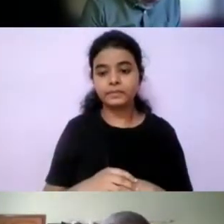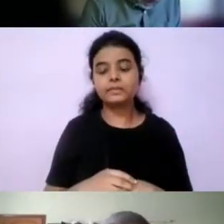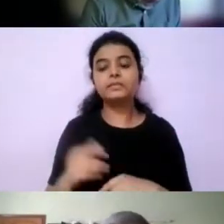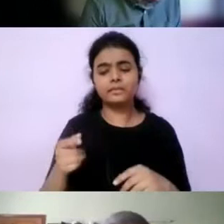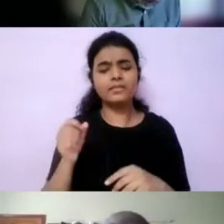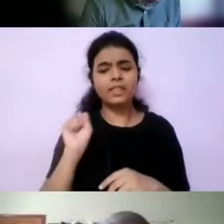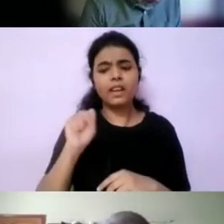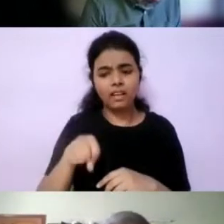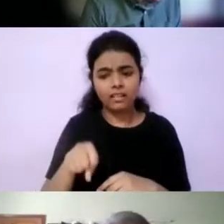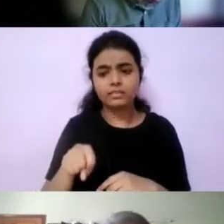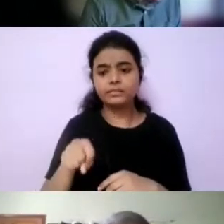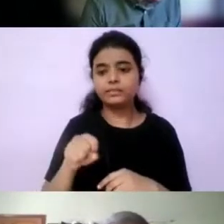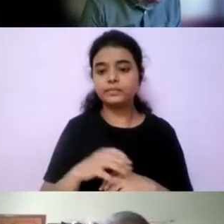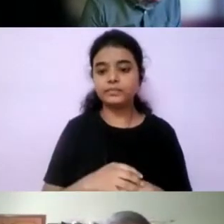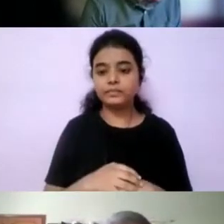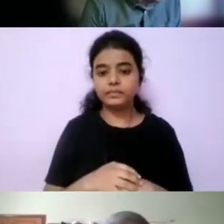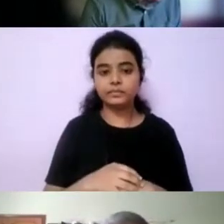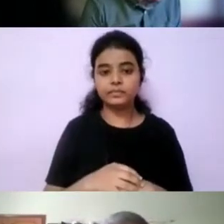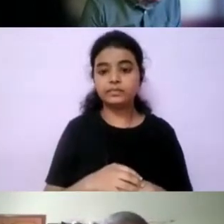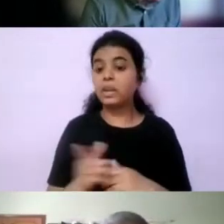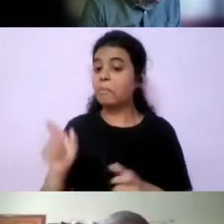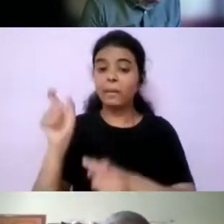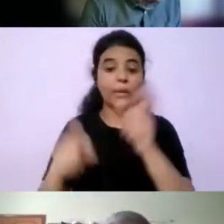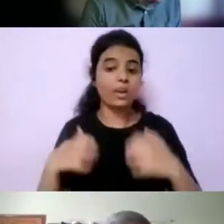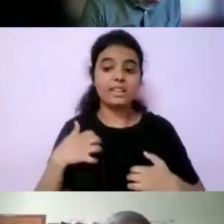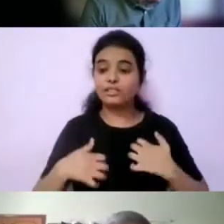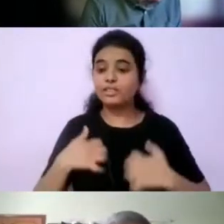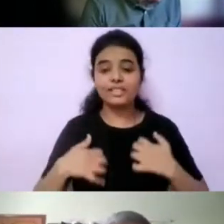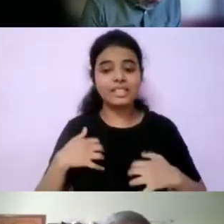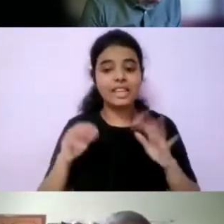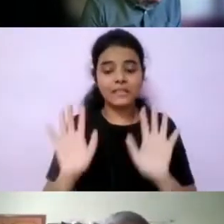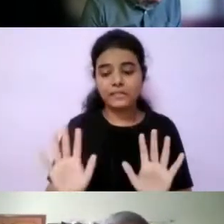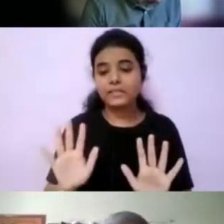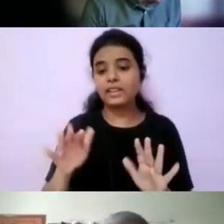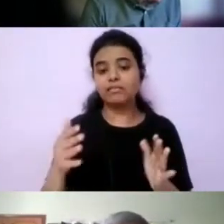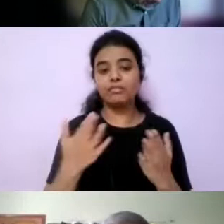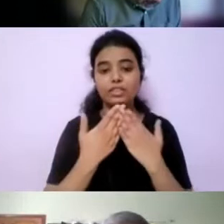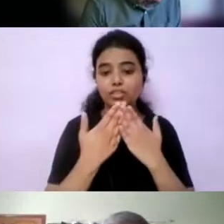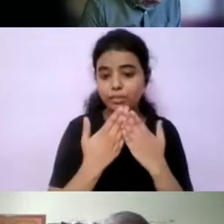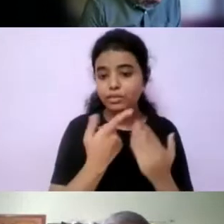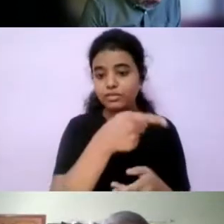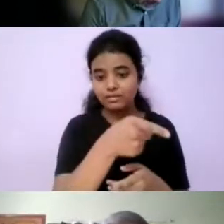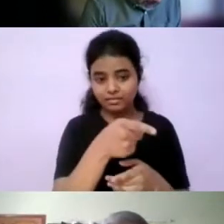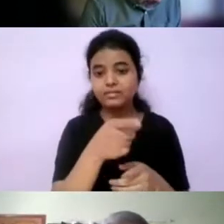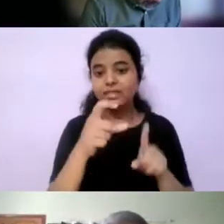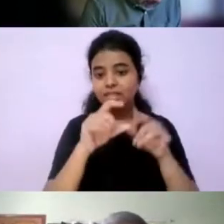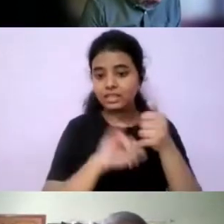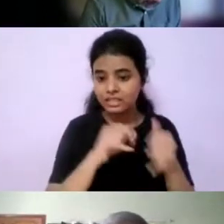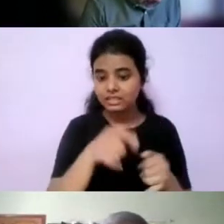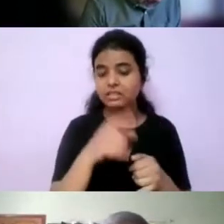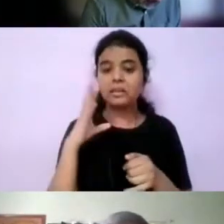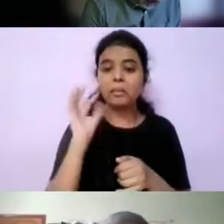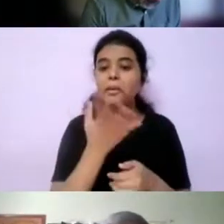Definitely, there is a great deal of interest in the subject out there. What is